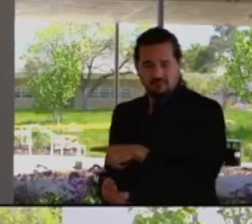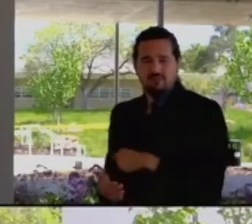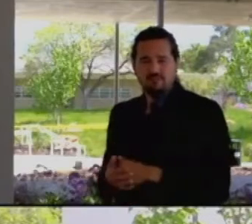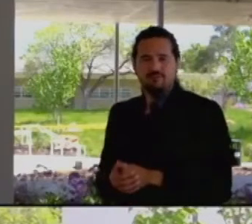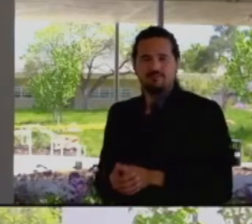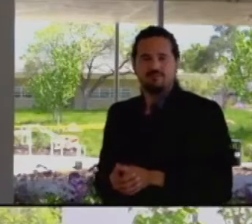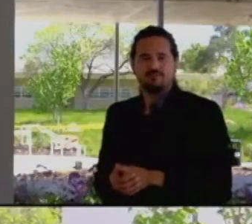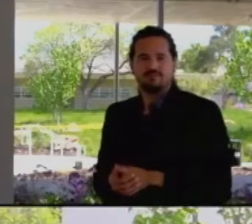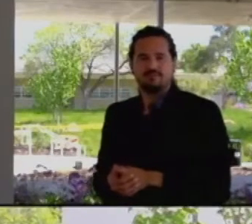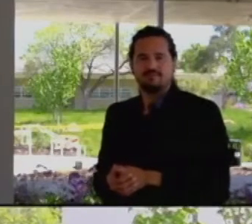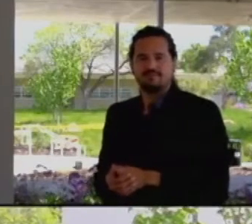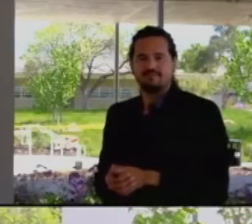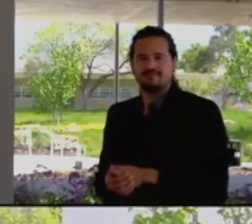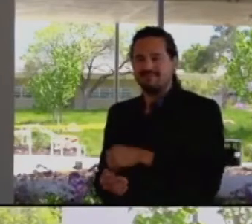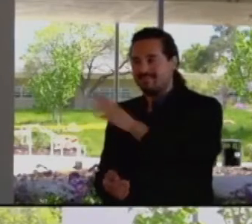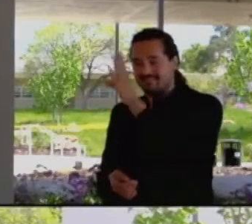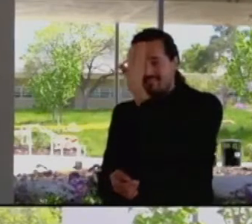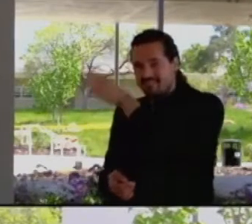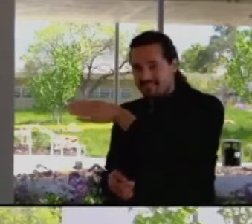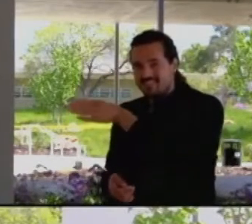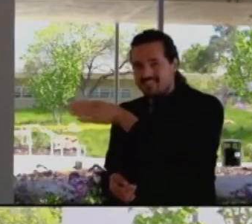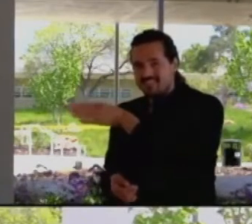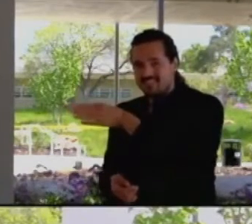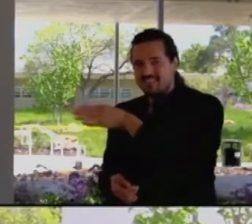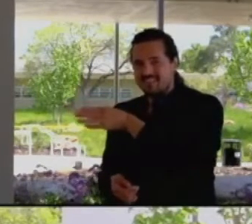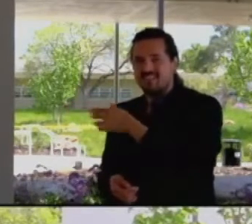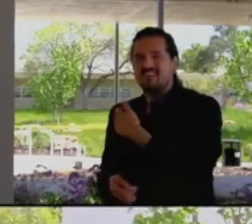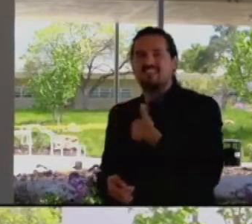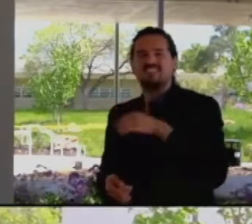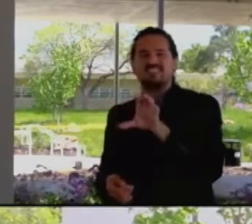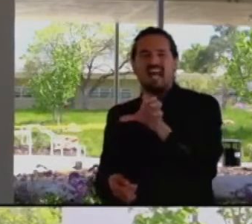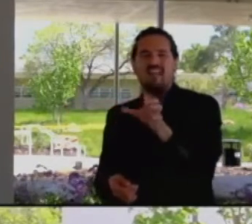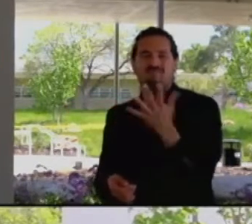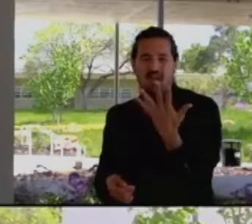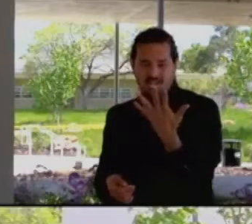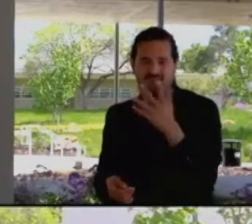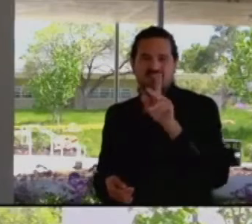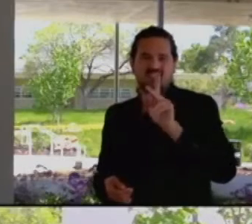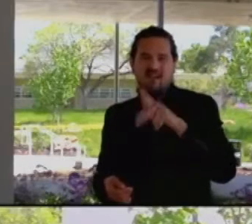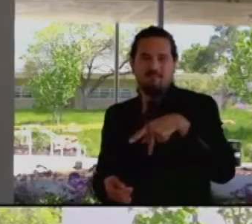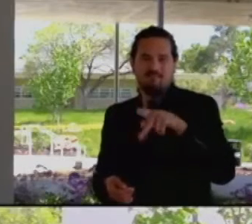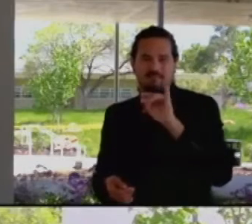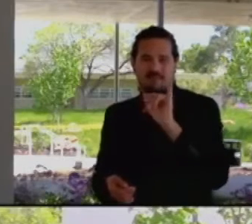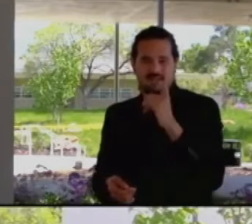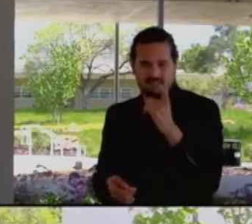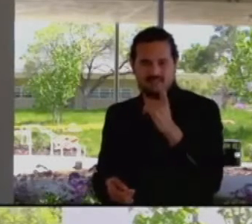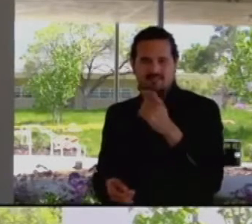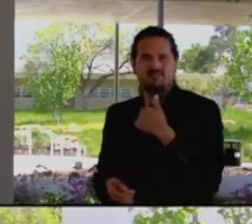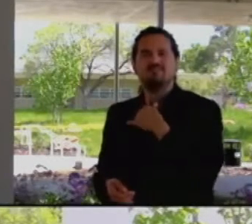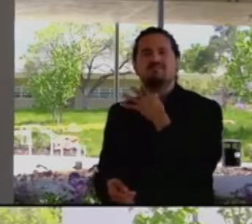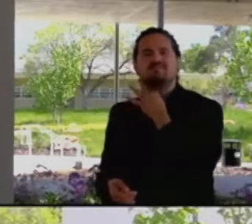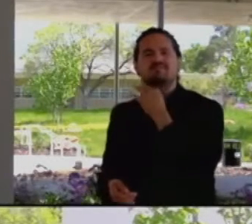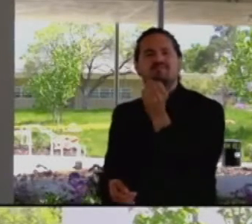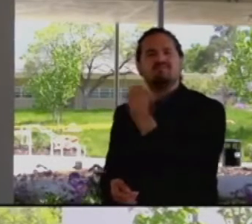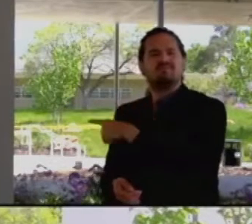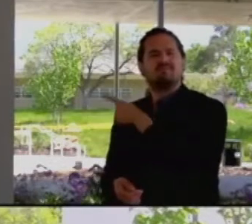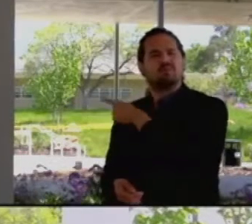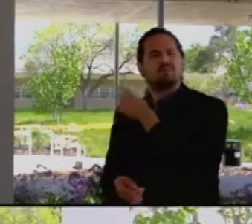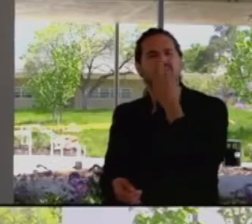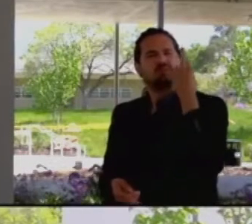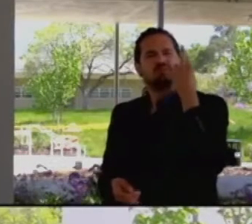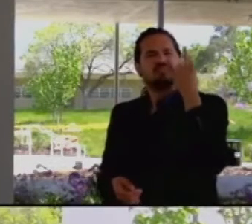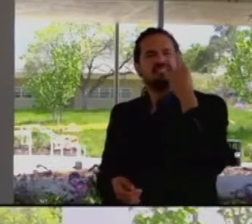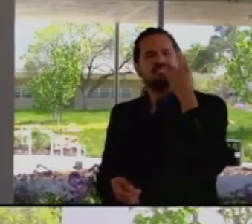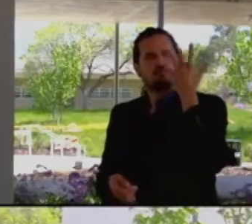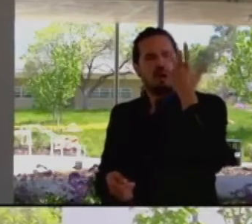Hi, Len Ramirez from Channel 5. Can you tell us, what do you suspect is going on with youth if they are not getting their shots? Is it a